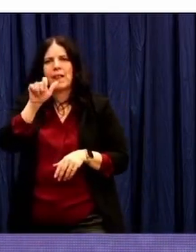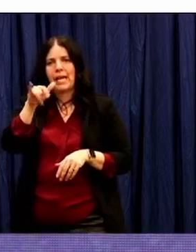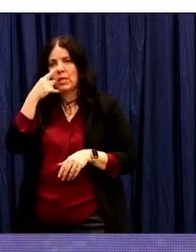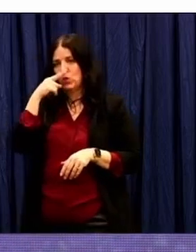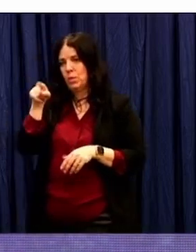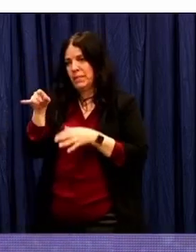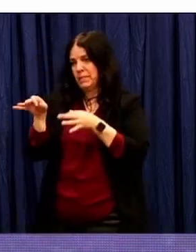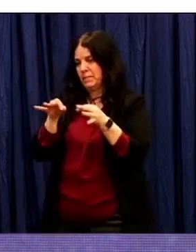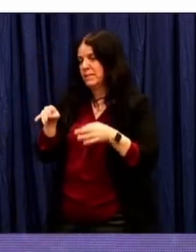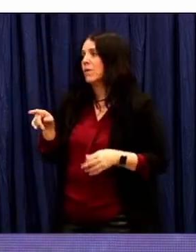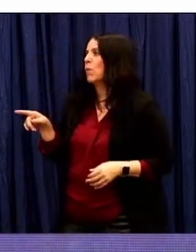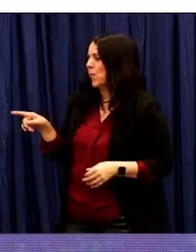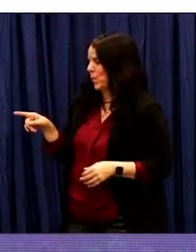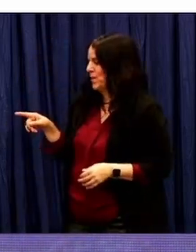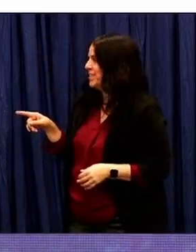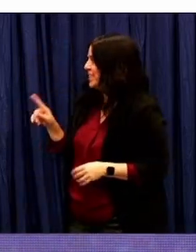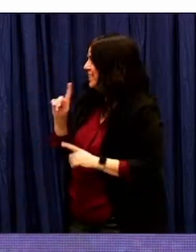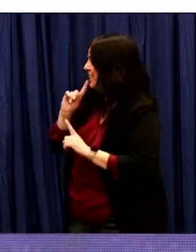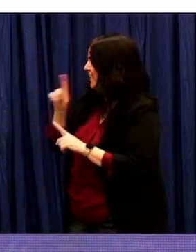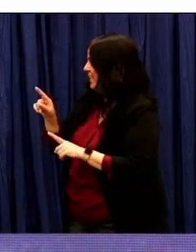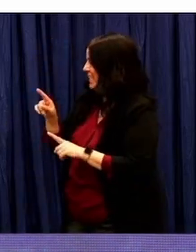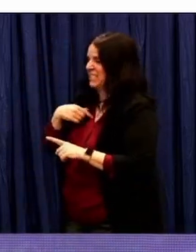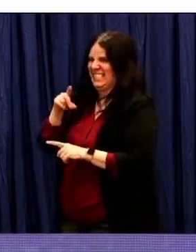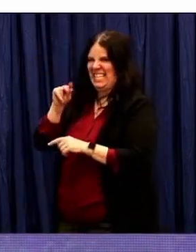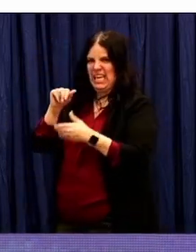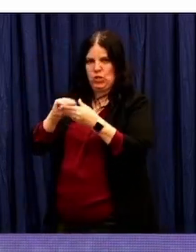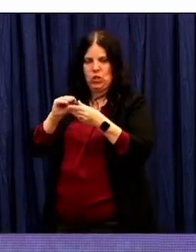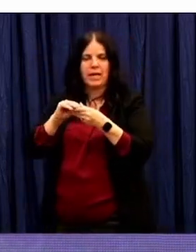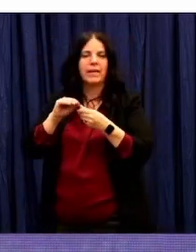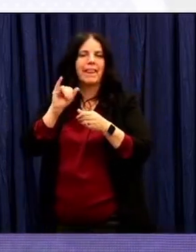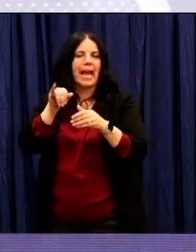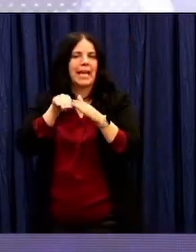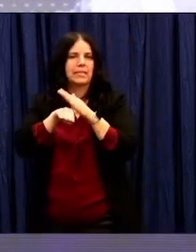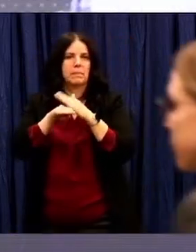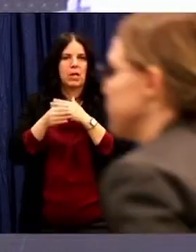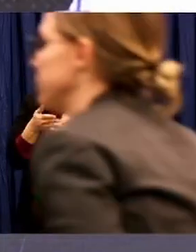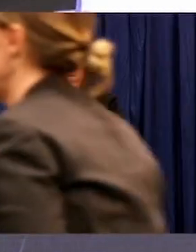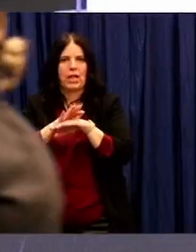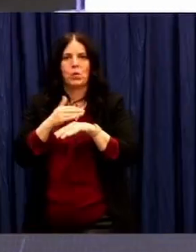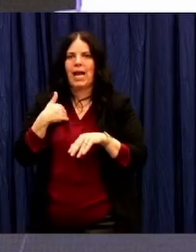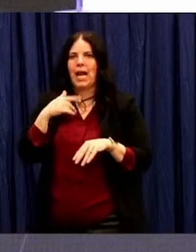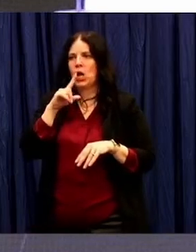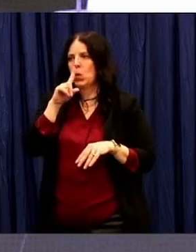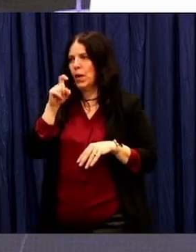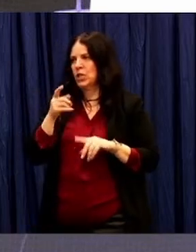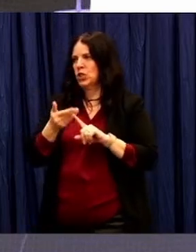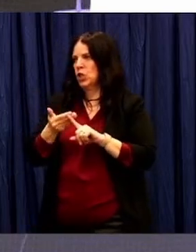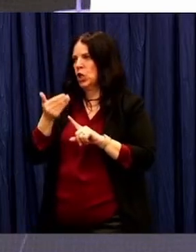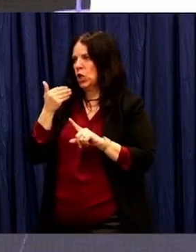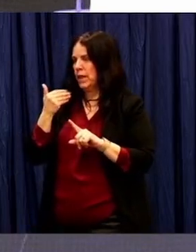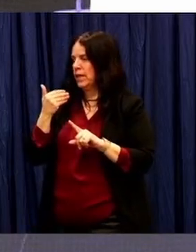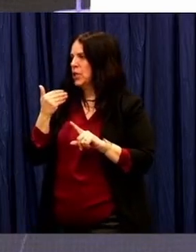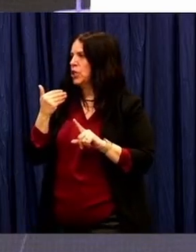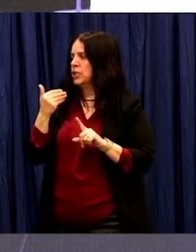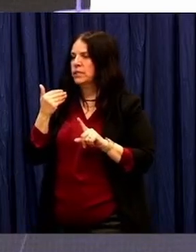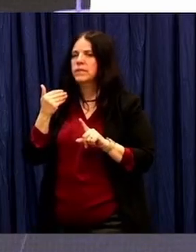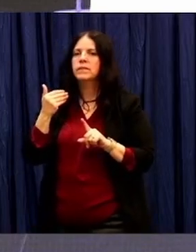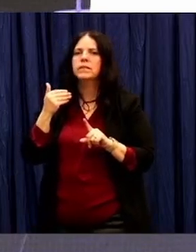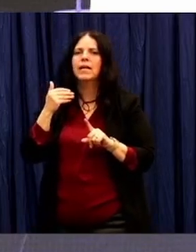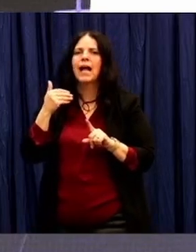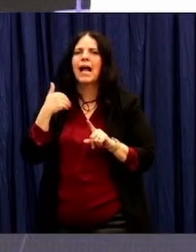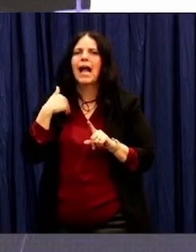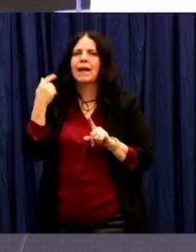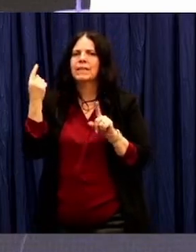Accessibility overlays. So this is Dana. So we had a question in an earlier session. So there is something called an